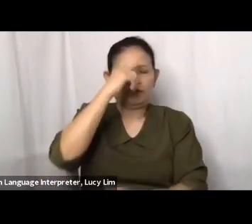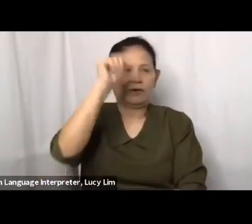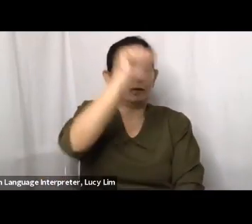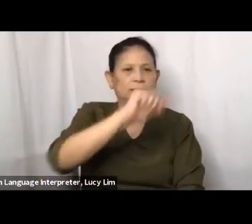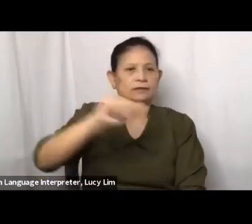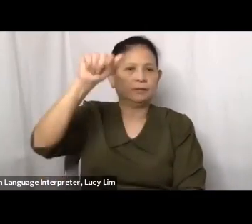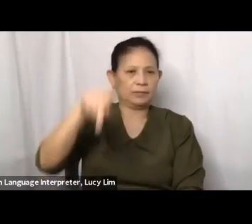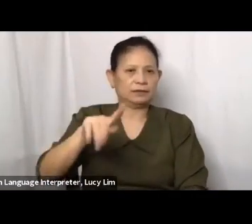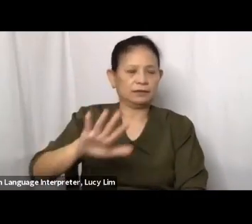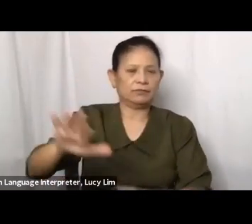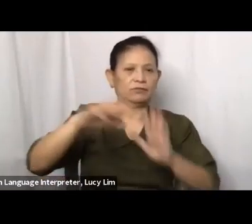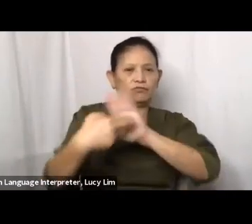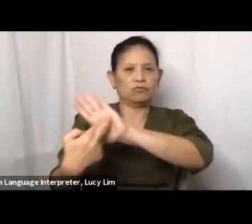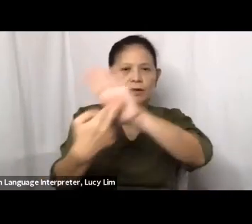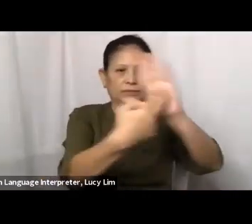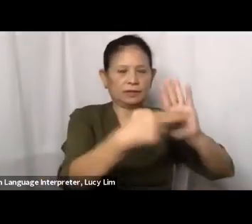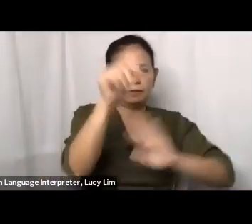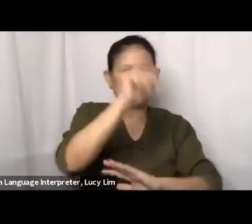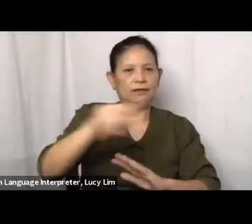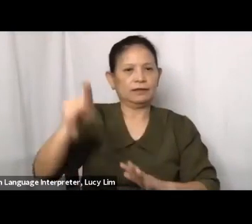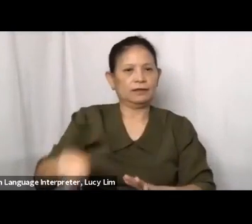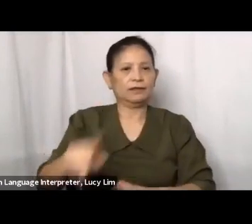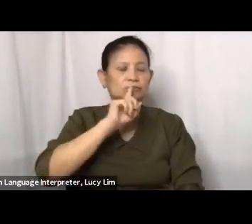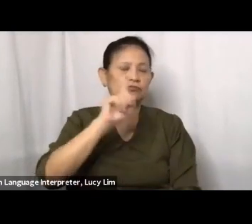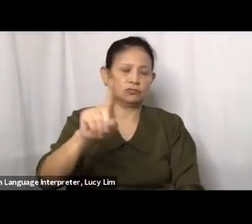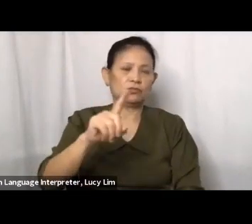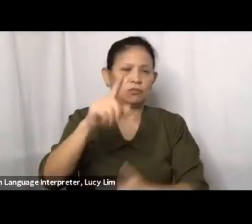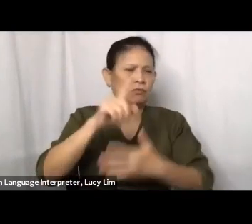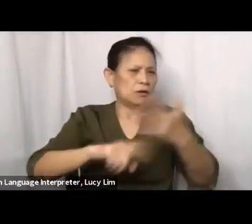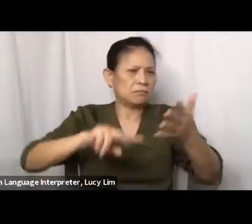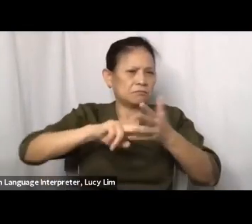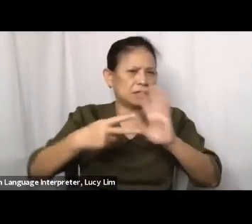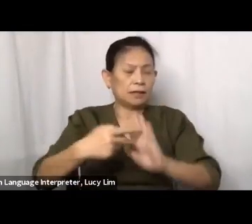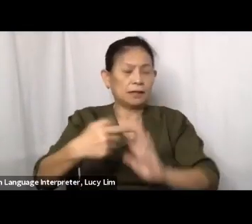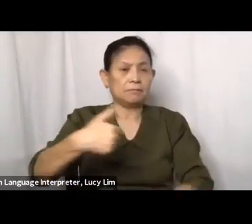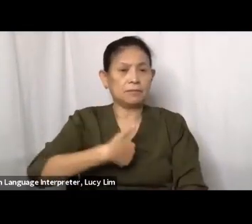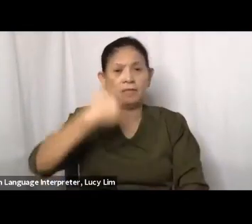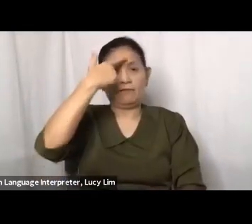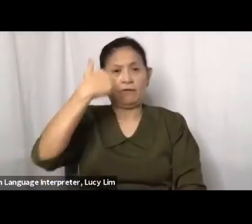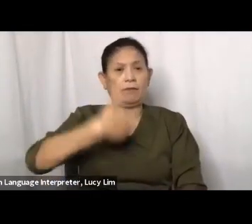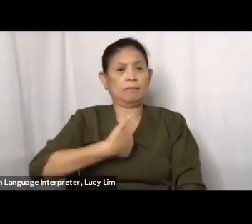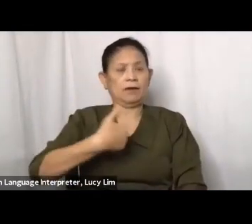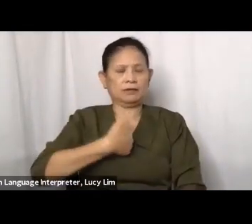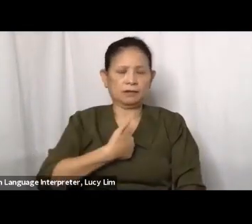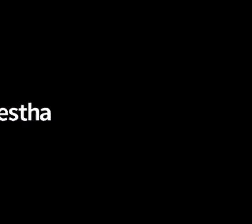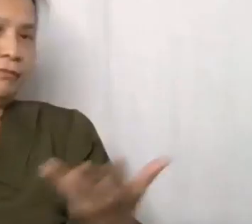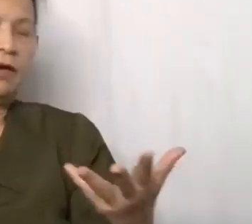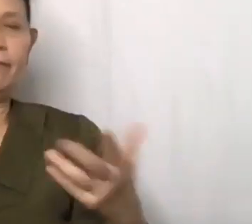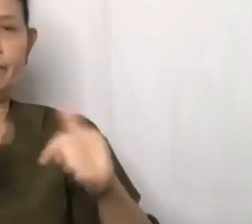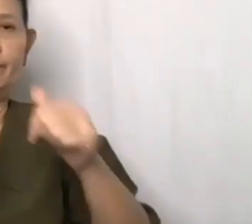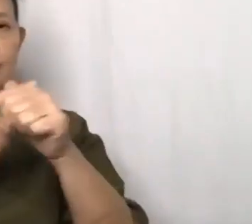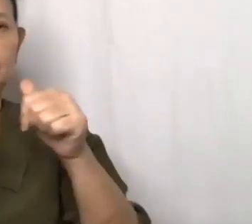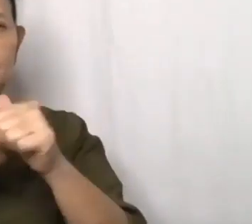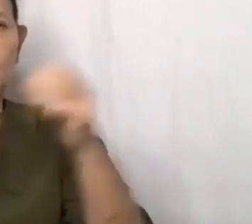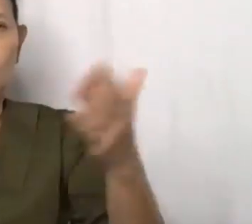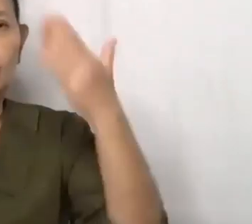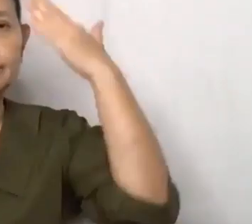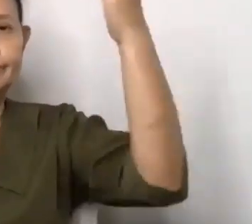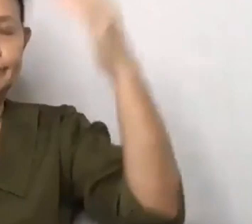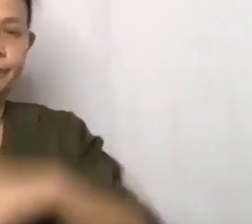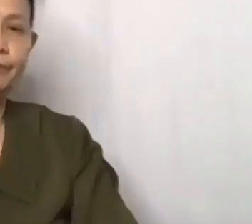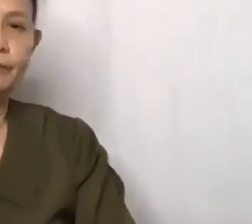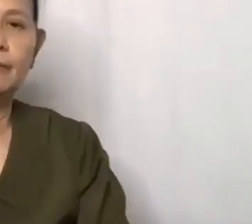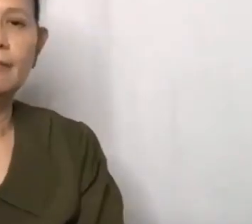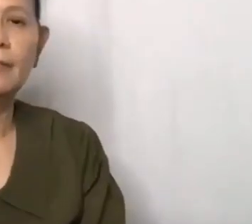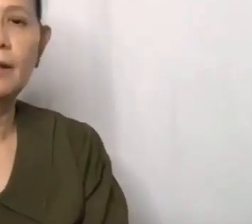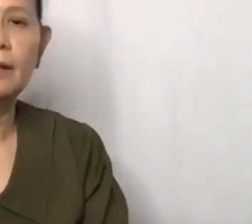speak a bit about what is Me for Myself, I would like to congratulate all the speakers, presenters, and the listeners, as well as the member